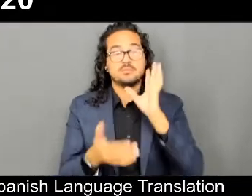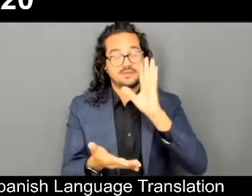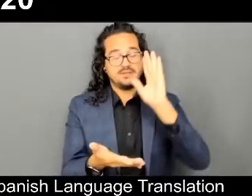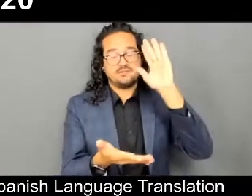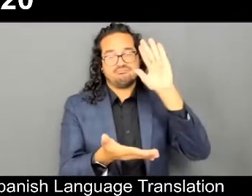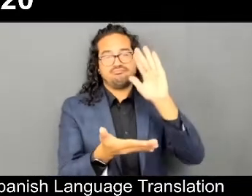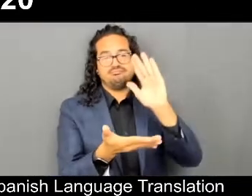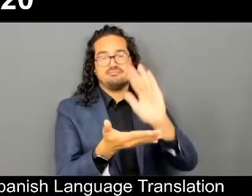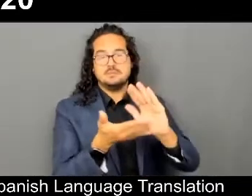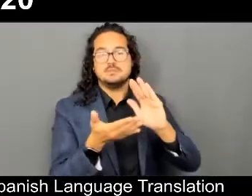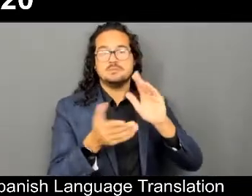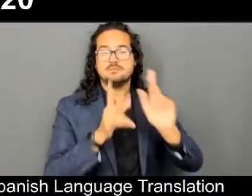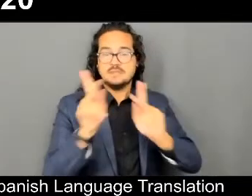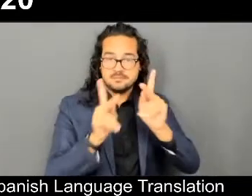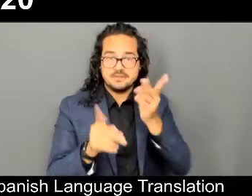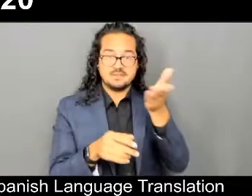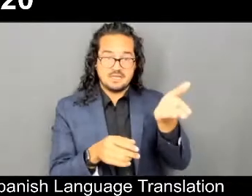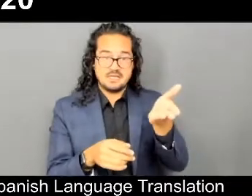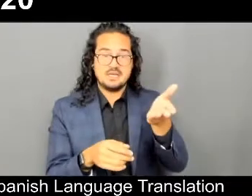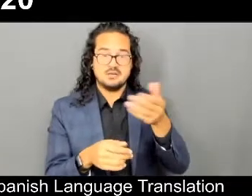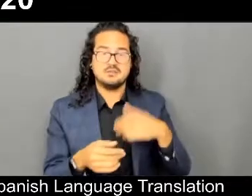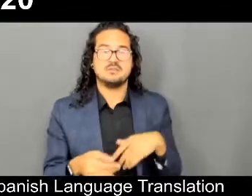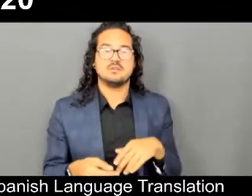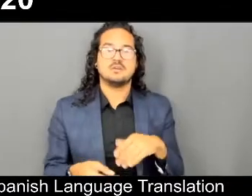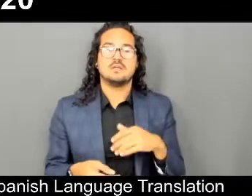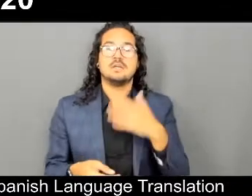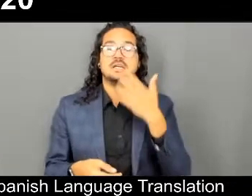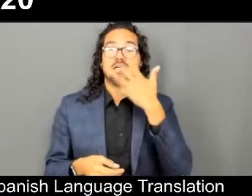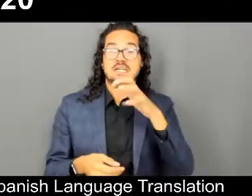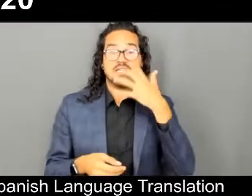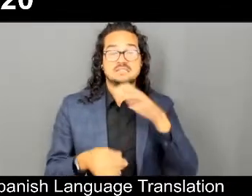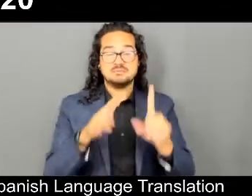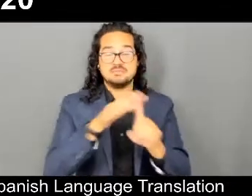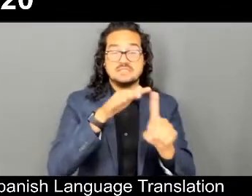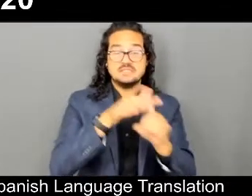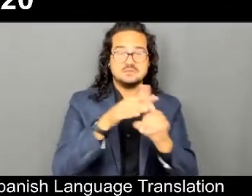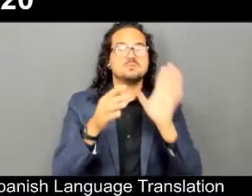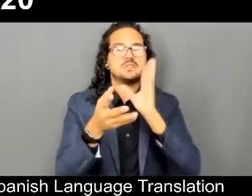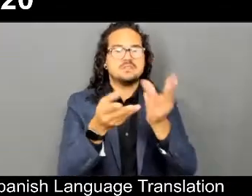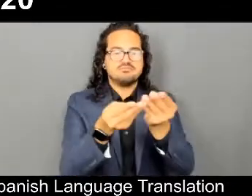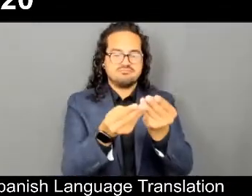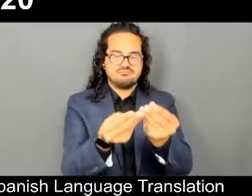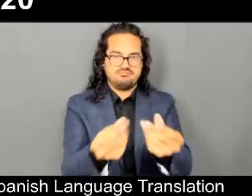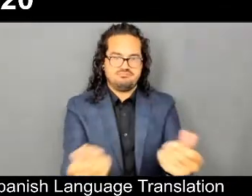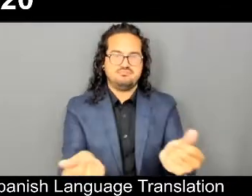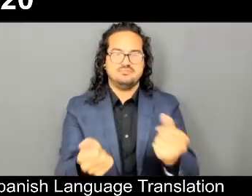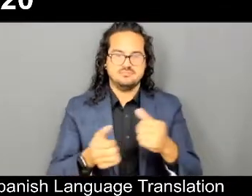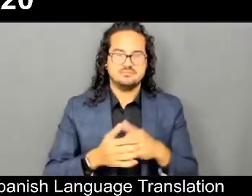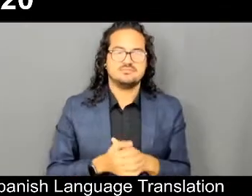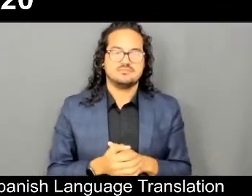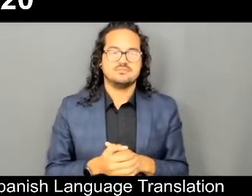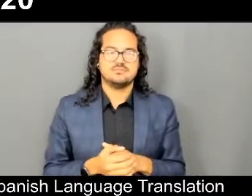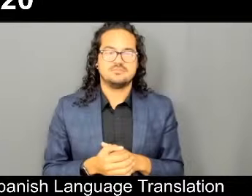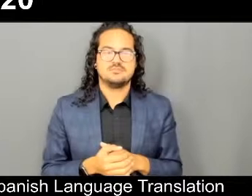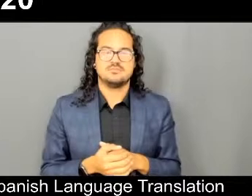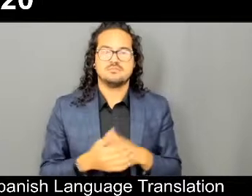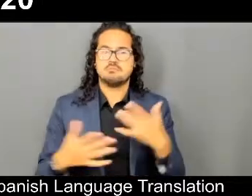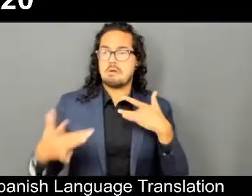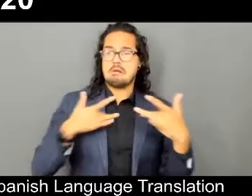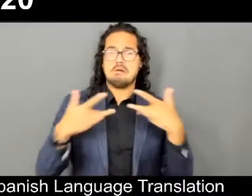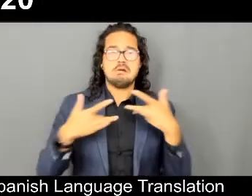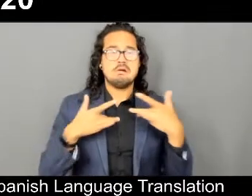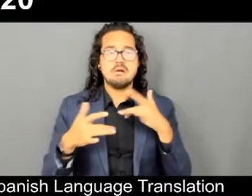it, so to a point where we don't have to worry about it getting out and escaping our control lines with the hotter weather coming